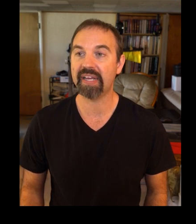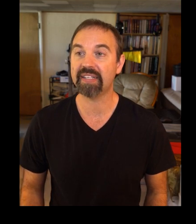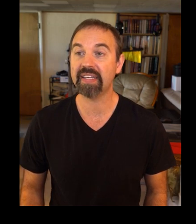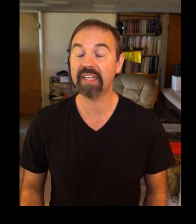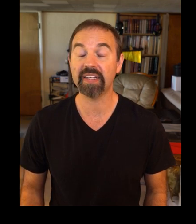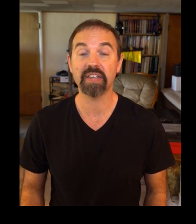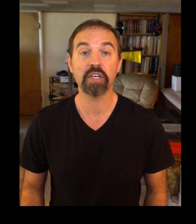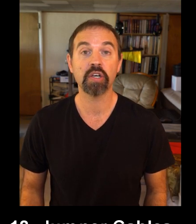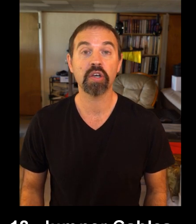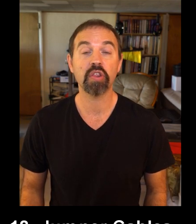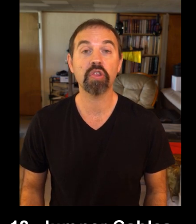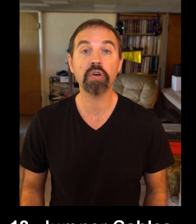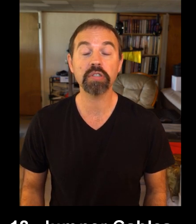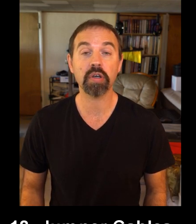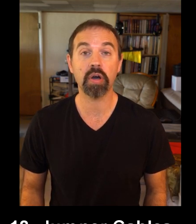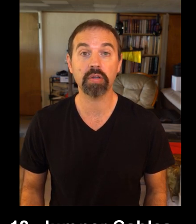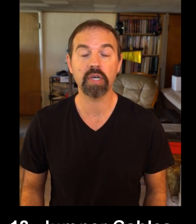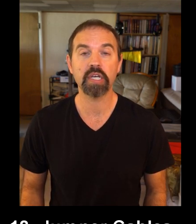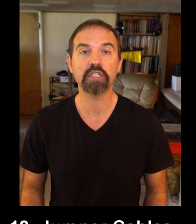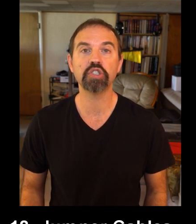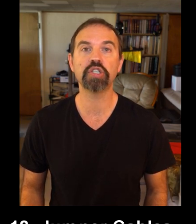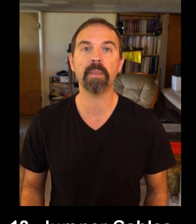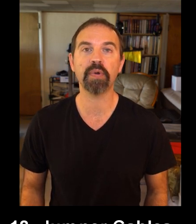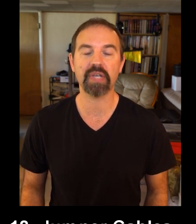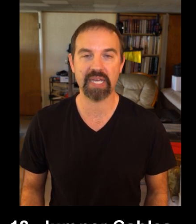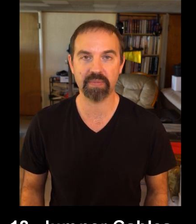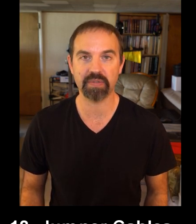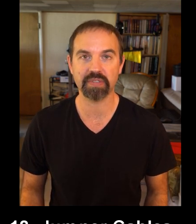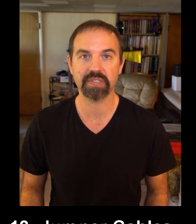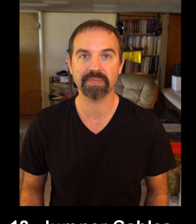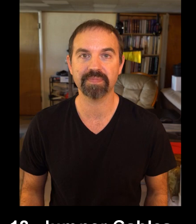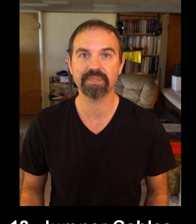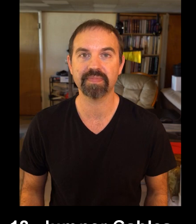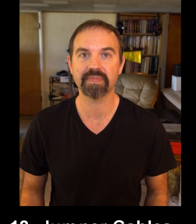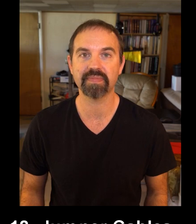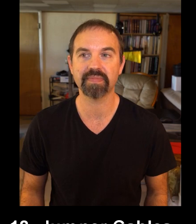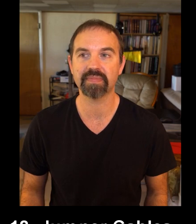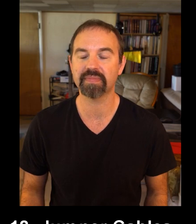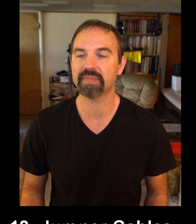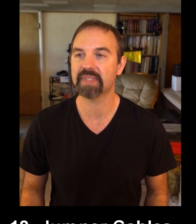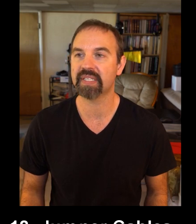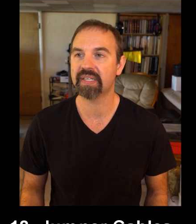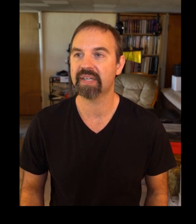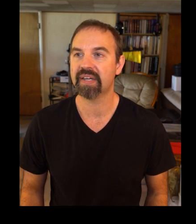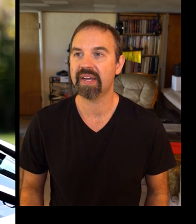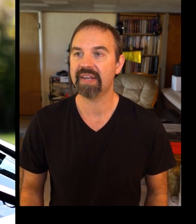Number 18, those are called jumper cables.